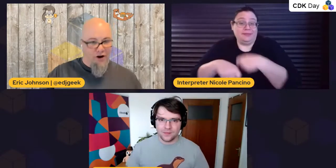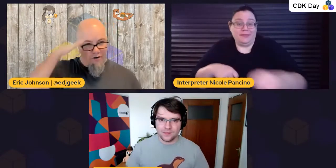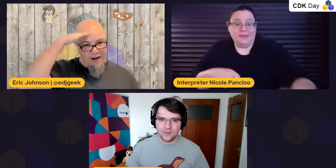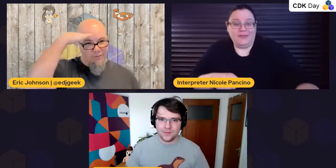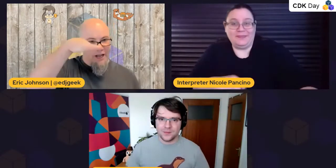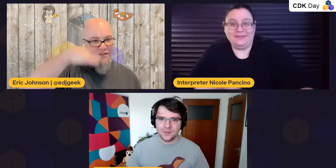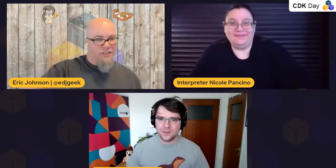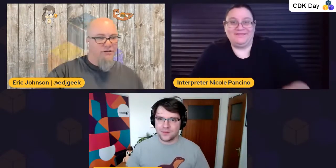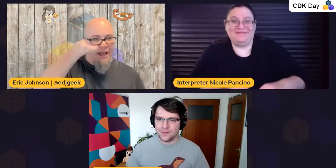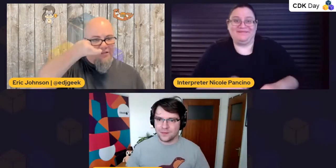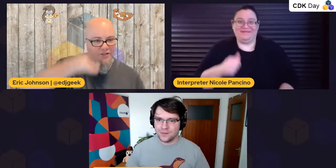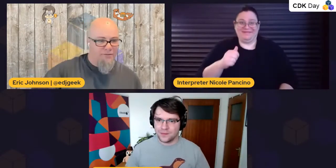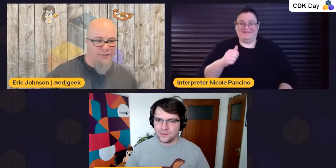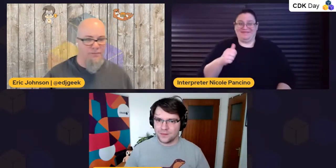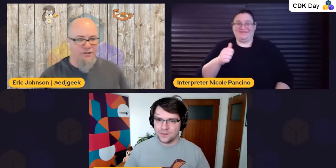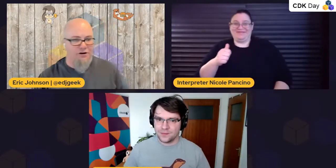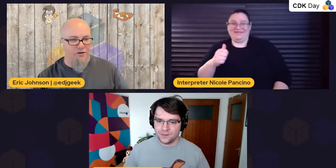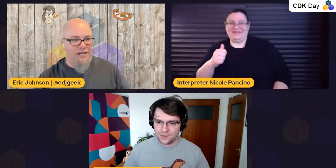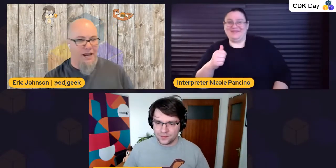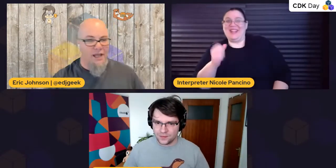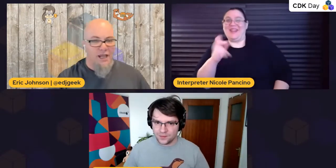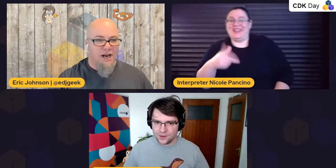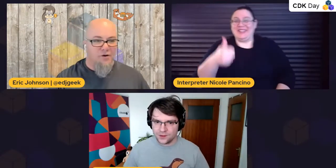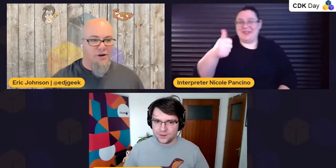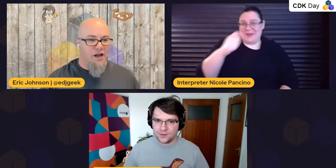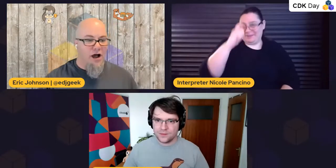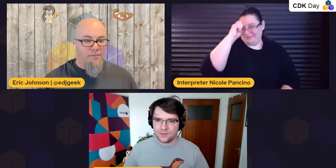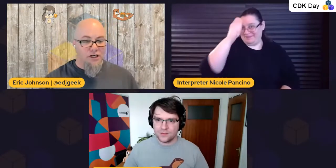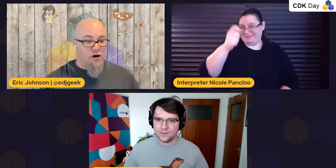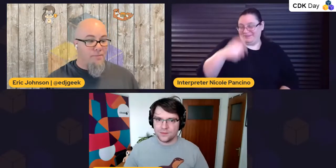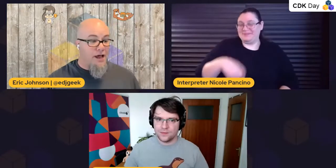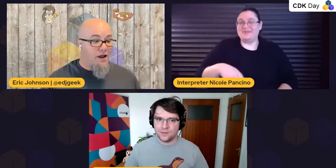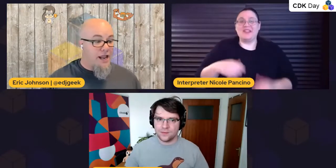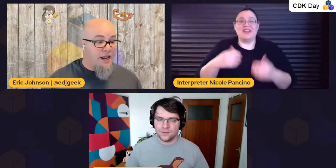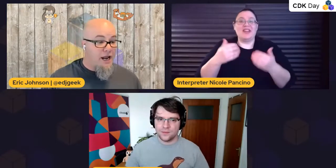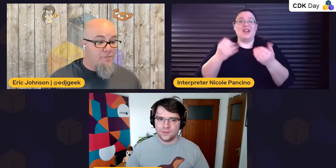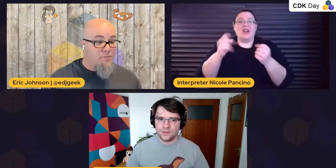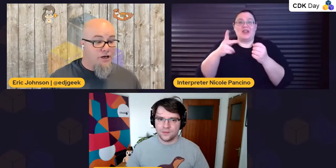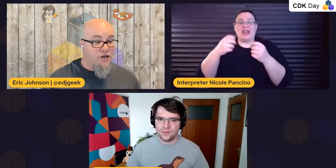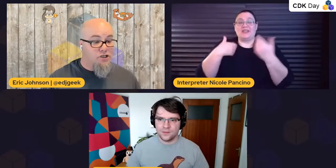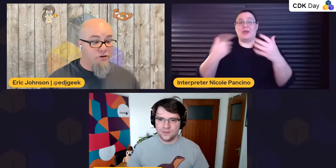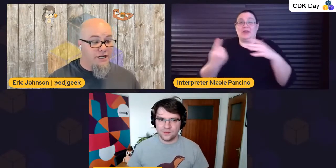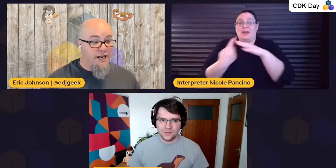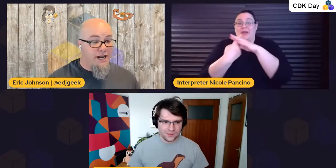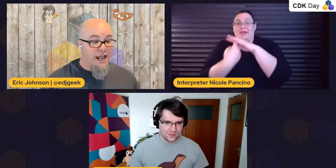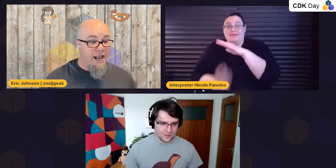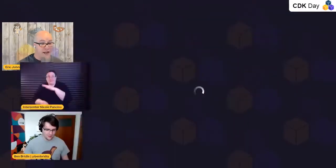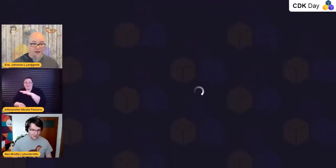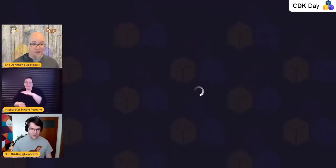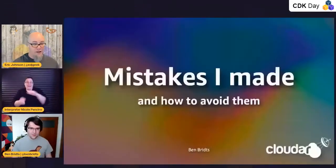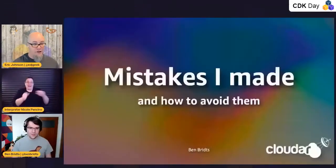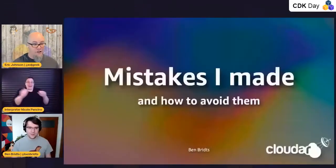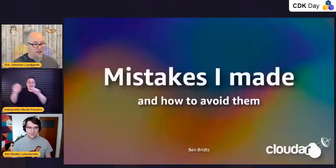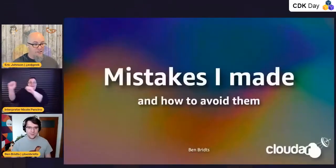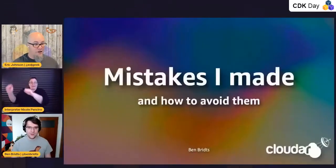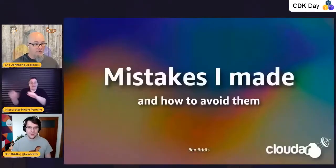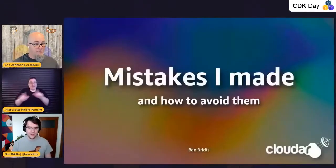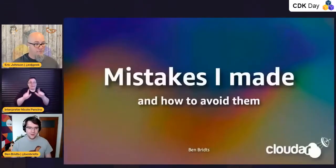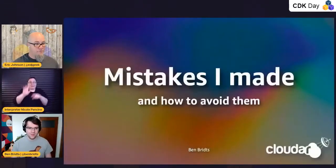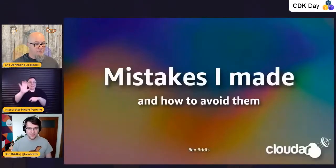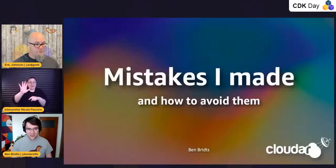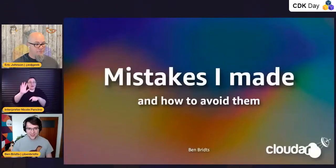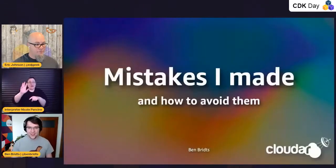See, all right. We got the salute and the thumbs up. So, okay, here we go. I'm going to drop out and I'm going to bring your screen in. And good luck,